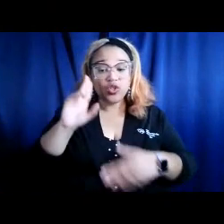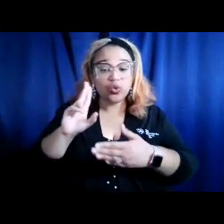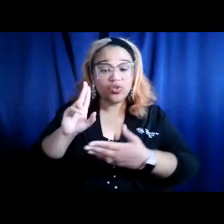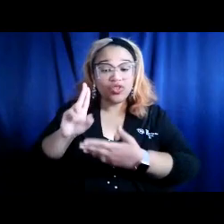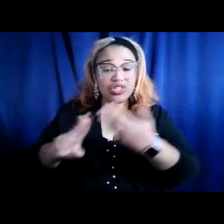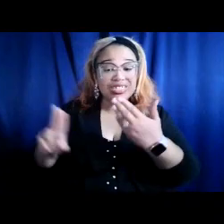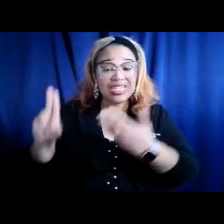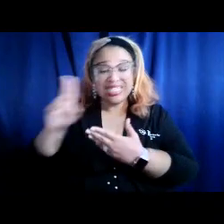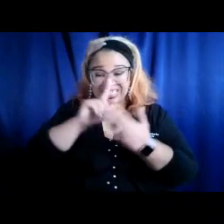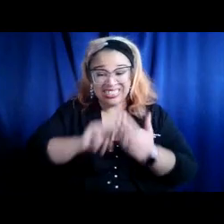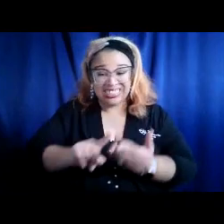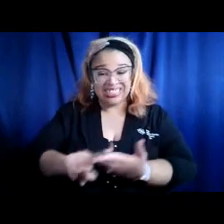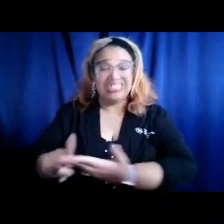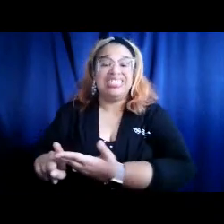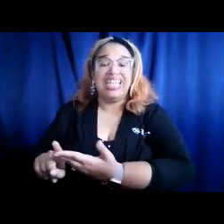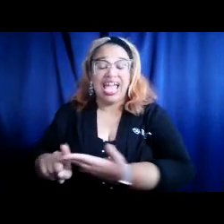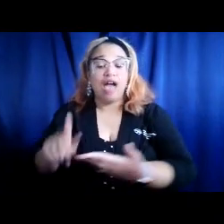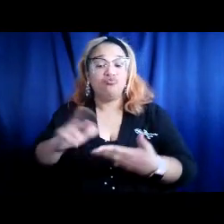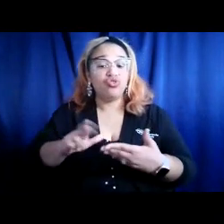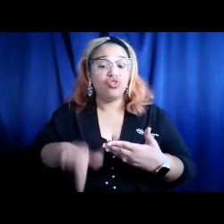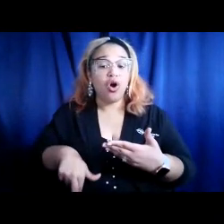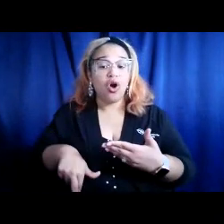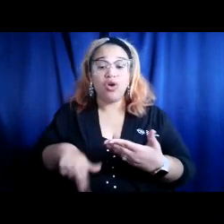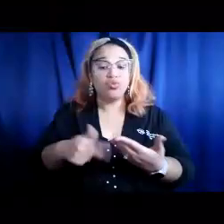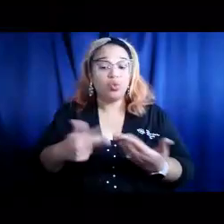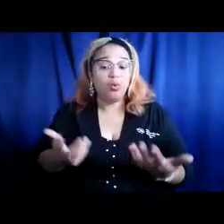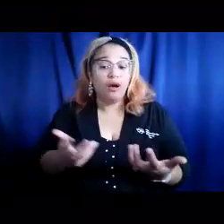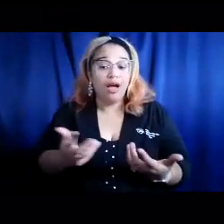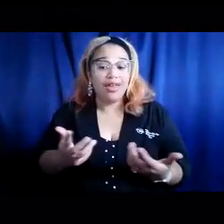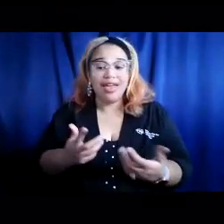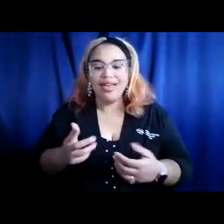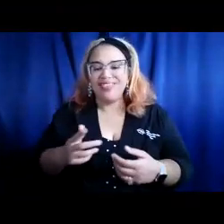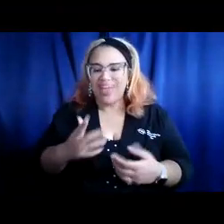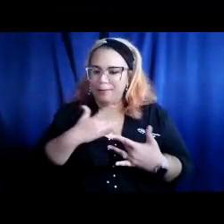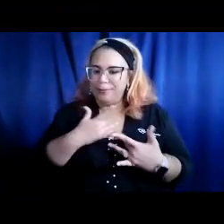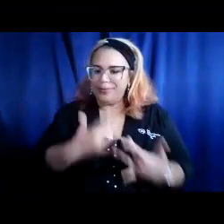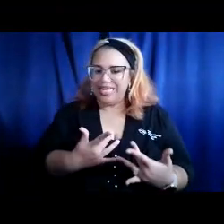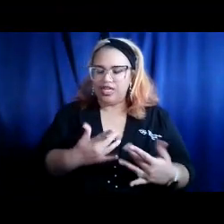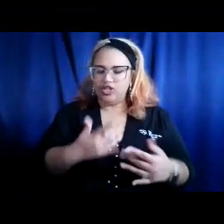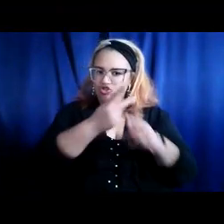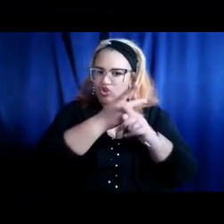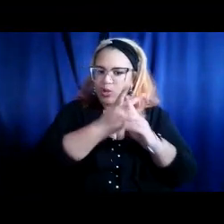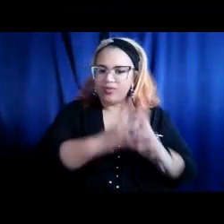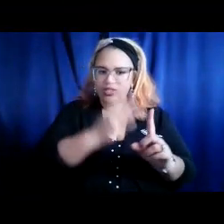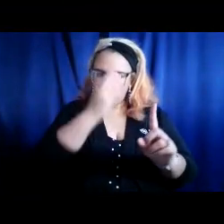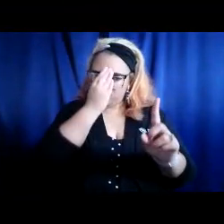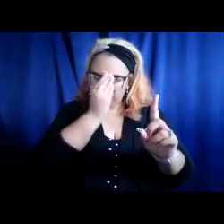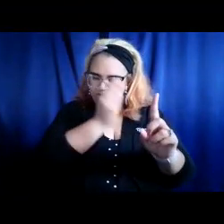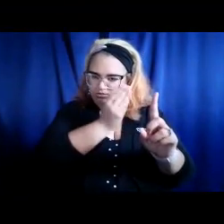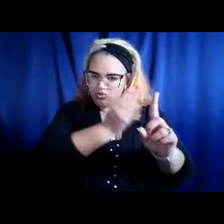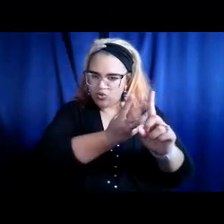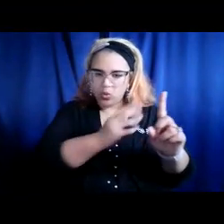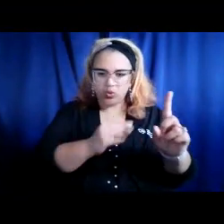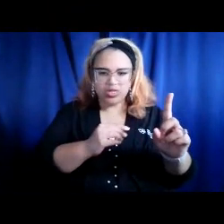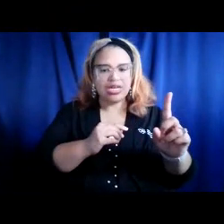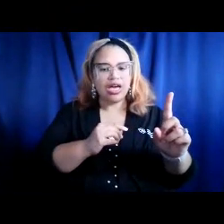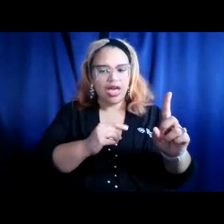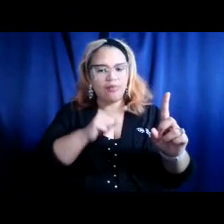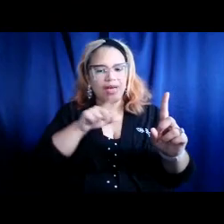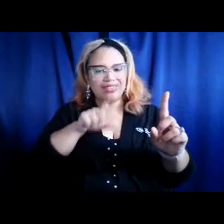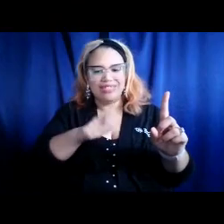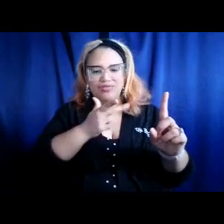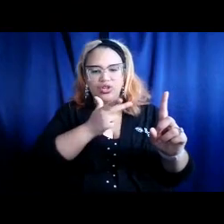supervisor than to HR. This means supervisors are often the first to receive a request for an accommodation, and those requests may